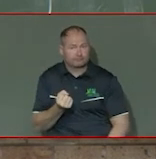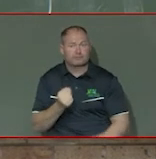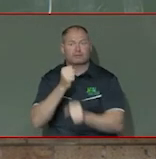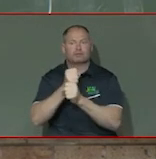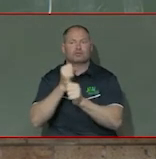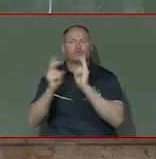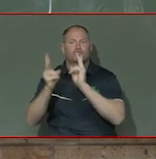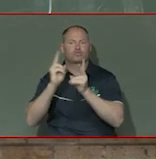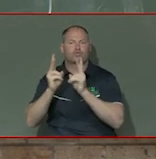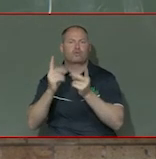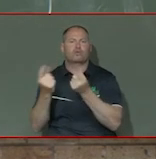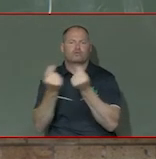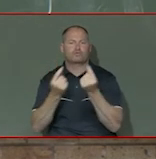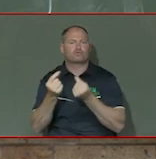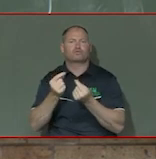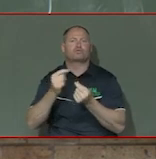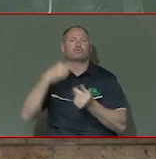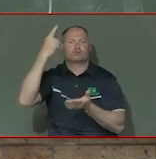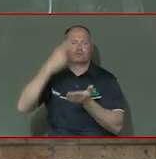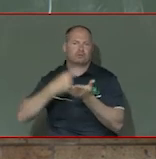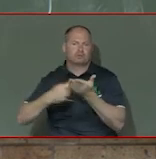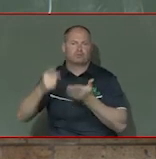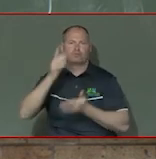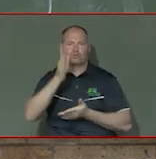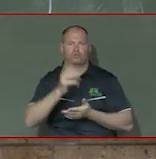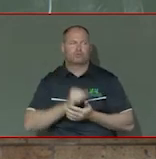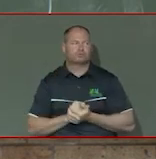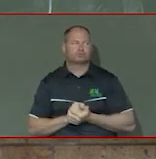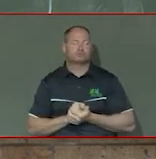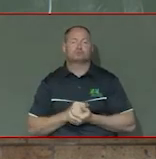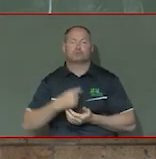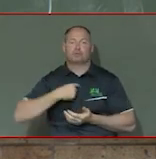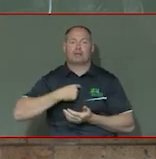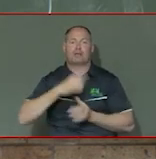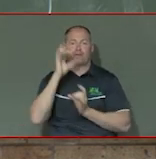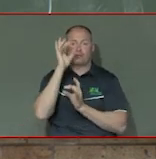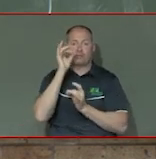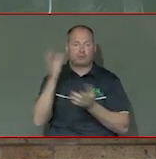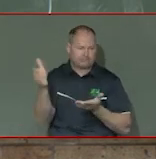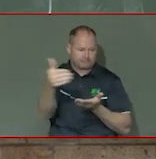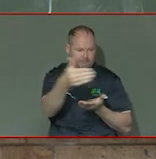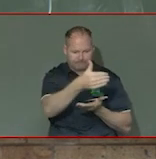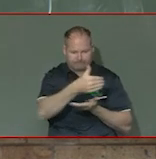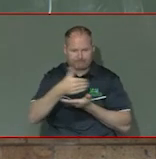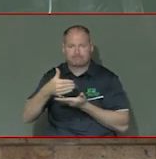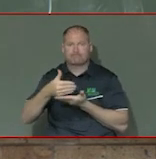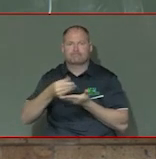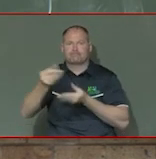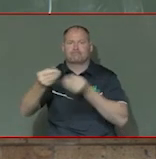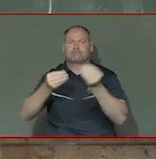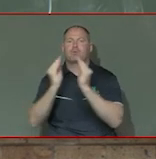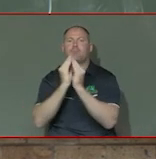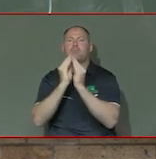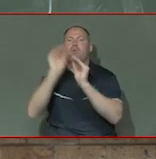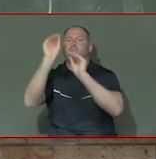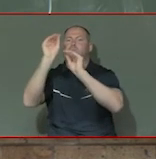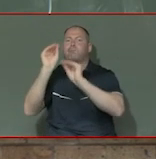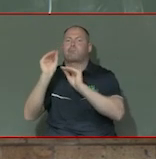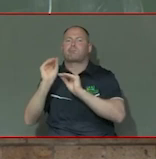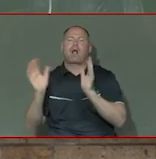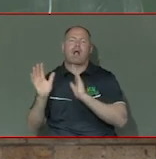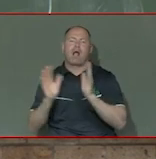sums. Out of this, I will also collect more material, and I will also give you the mark allocation per